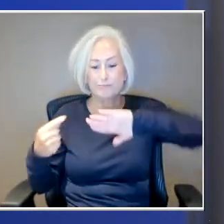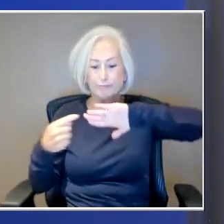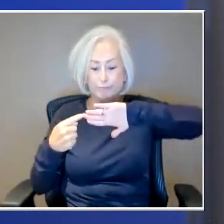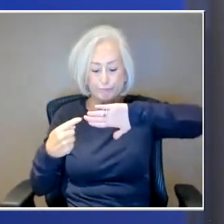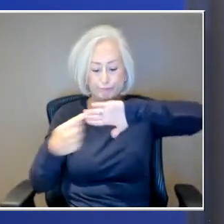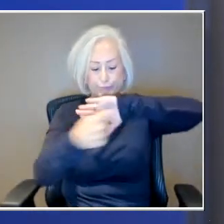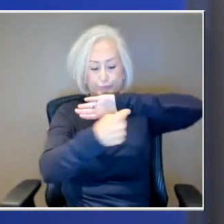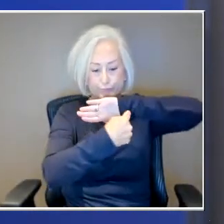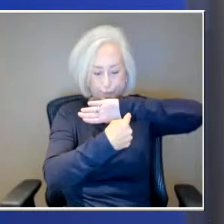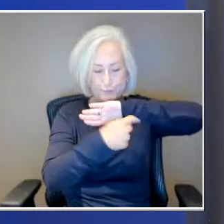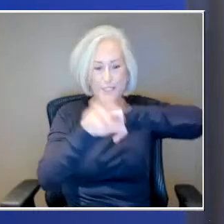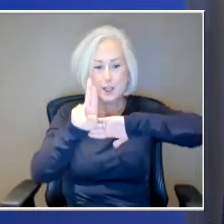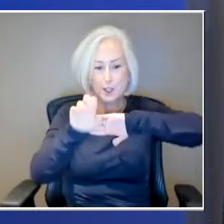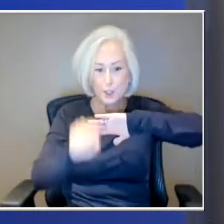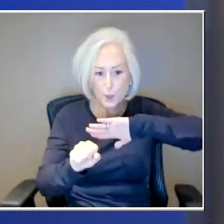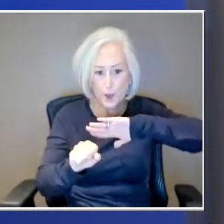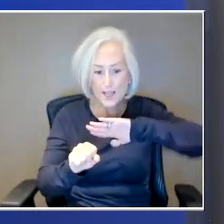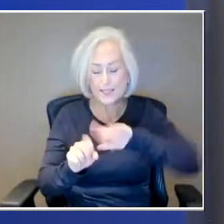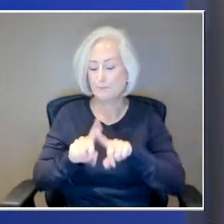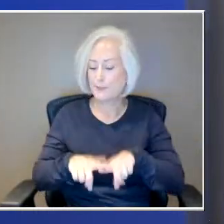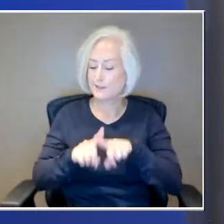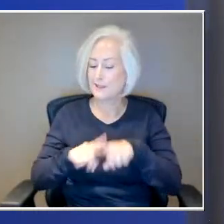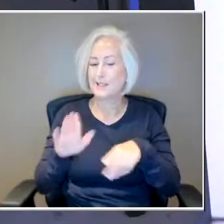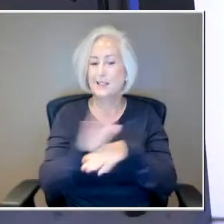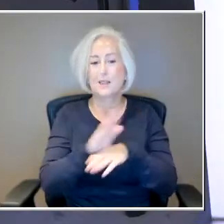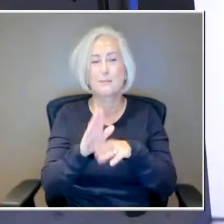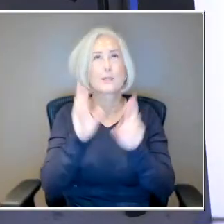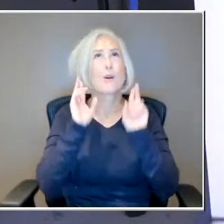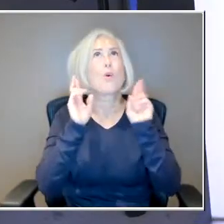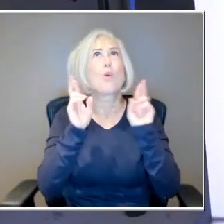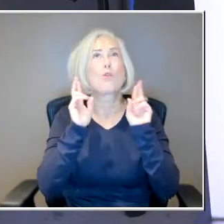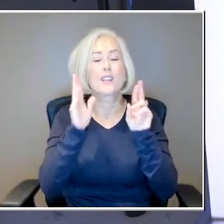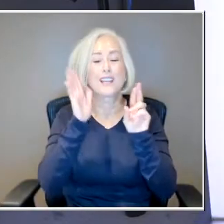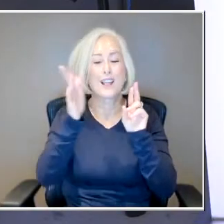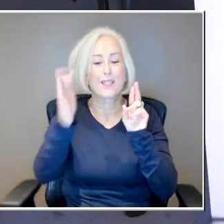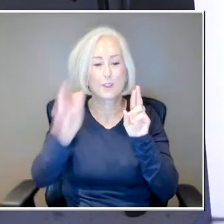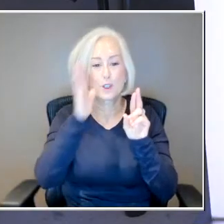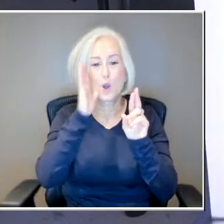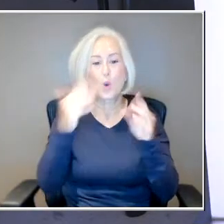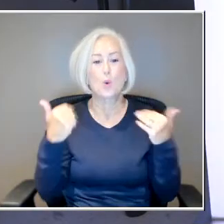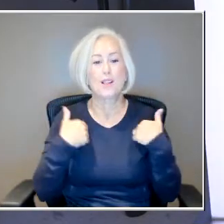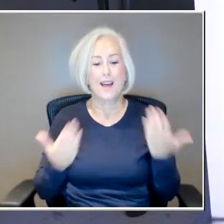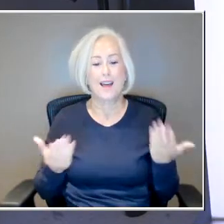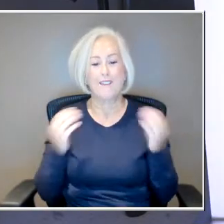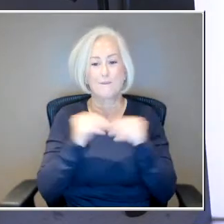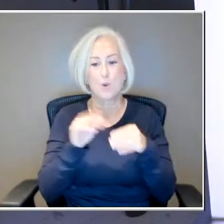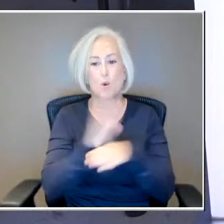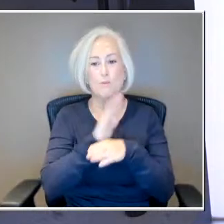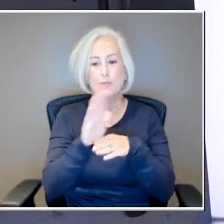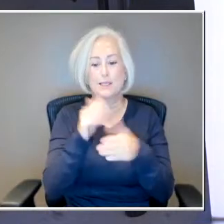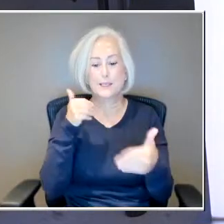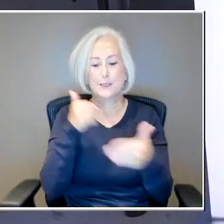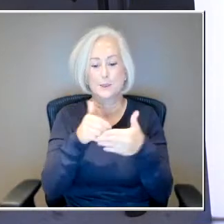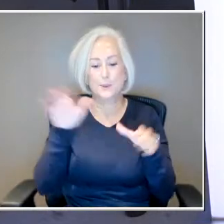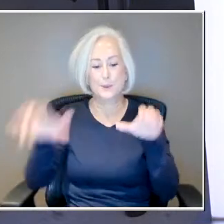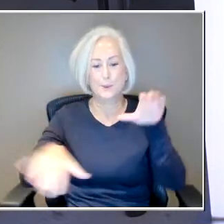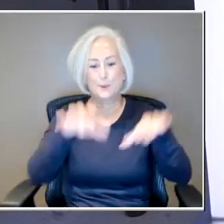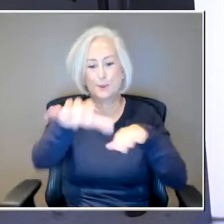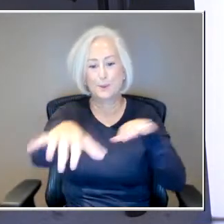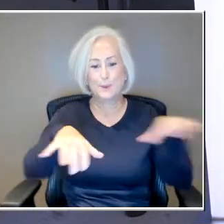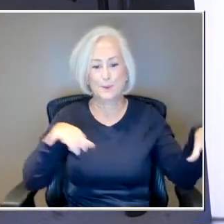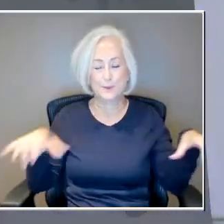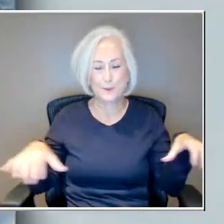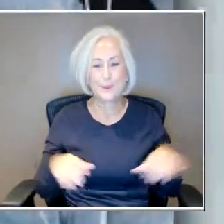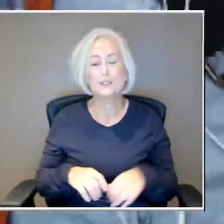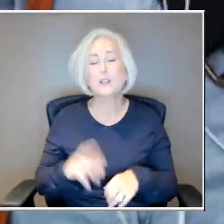but hopefully will be far more efficient in the future. A lot of coordinating. Lots of coordination. Sounds like. Be sure to ask your questions. You can use the chat on